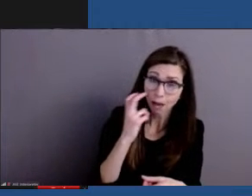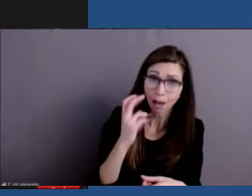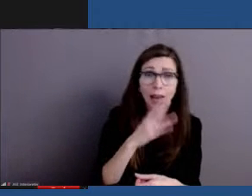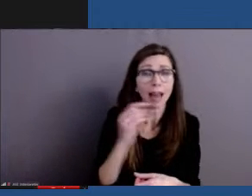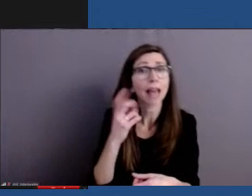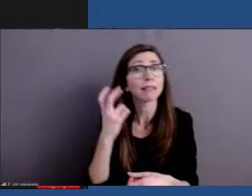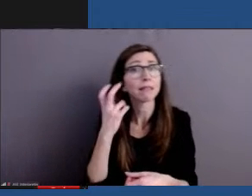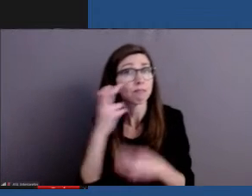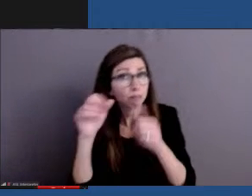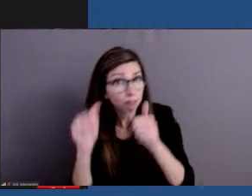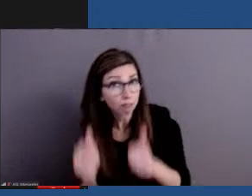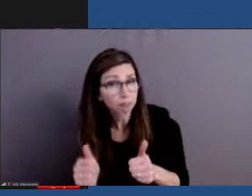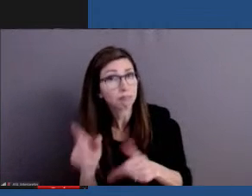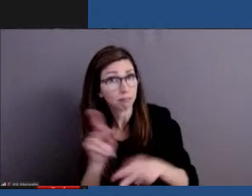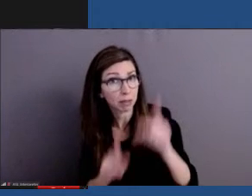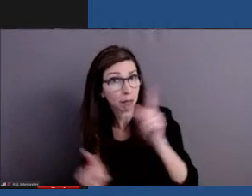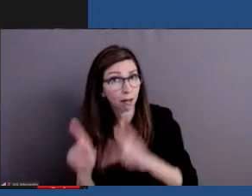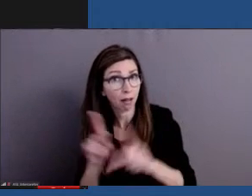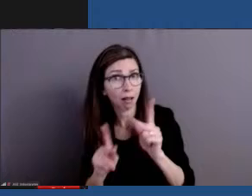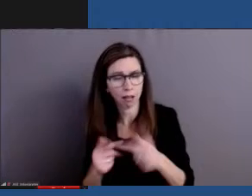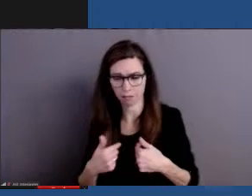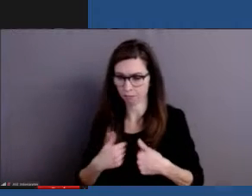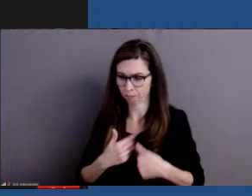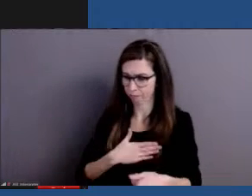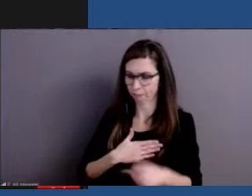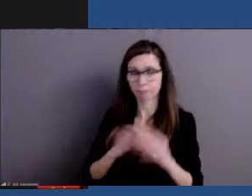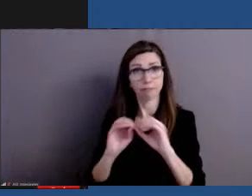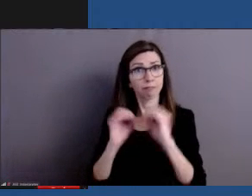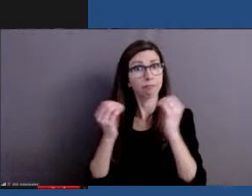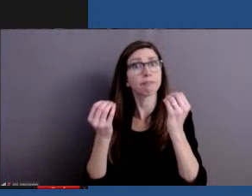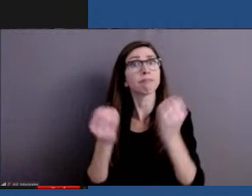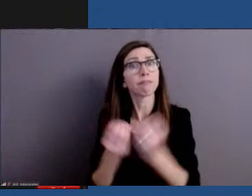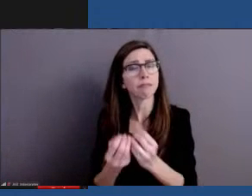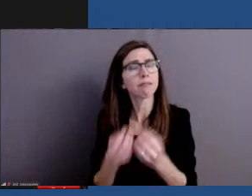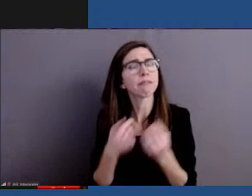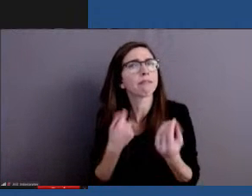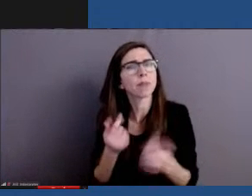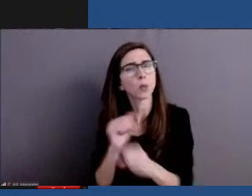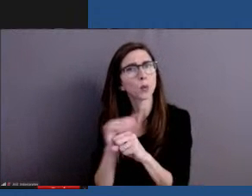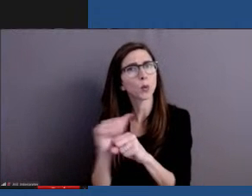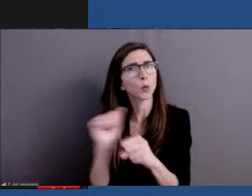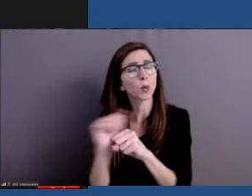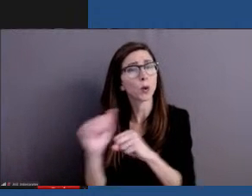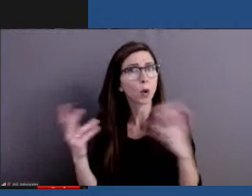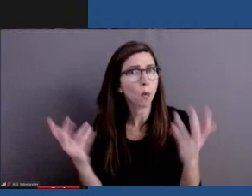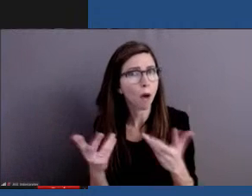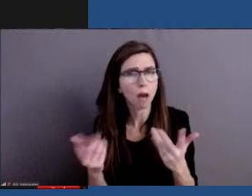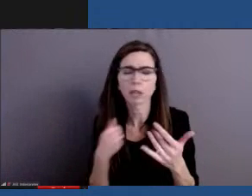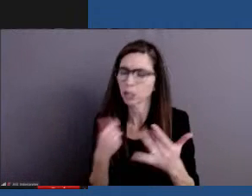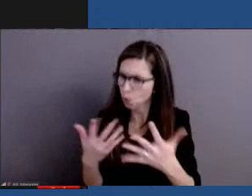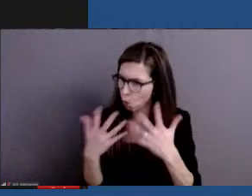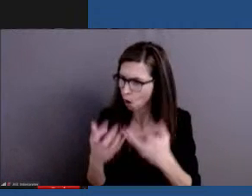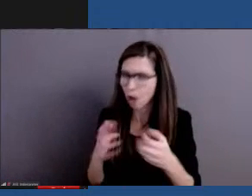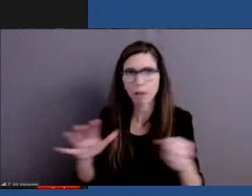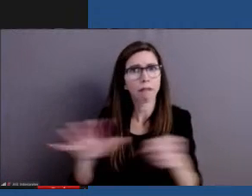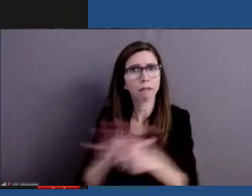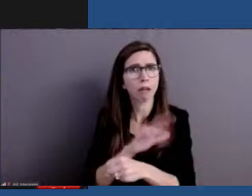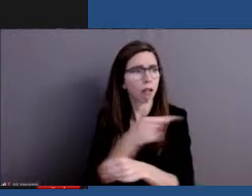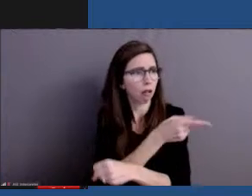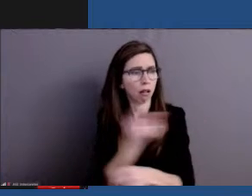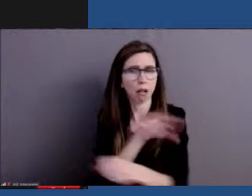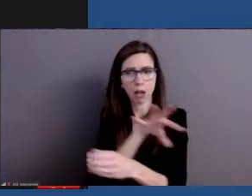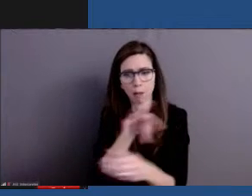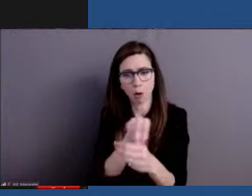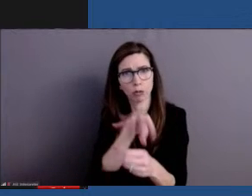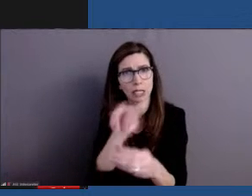Canadians. And our organization is committed to advocating for the full participation of